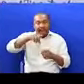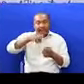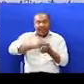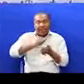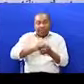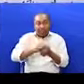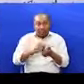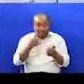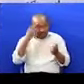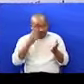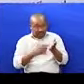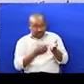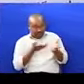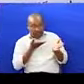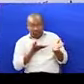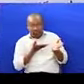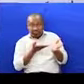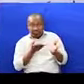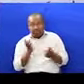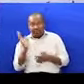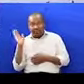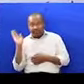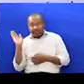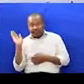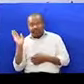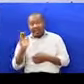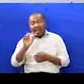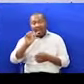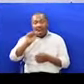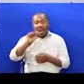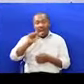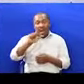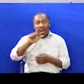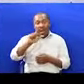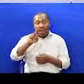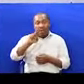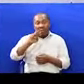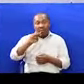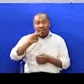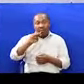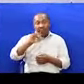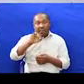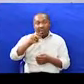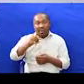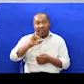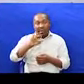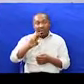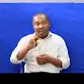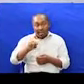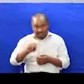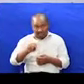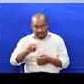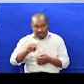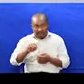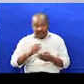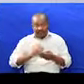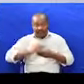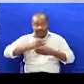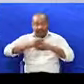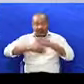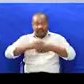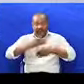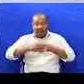foil is made up of aluminum atom. It is large in size.